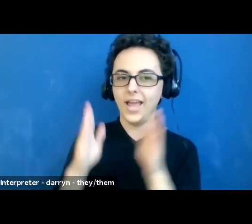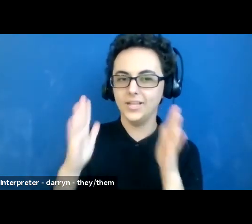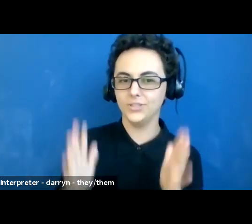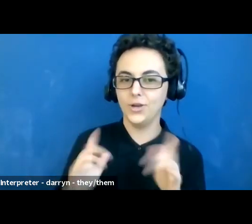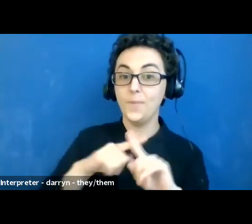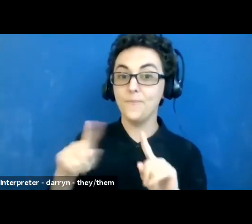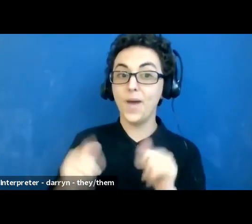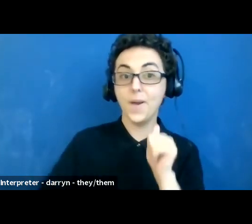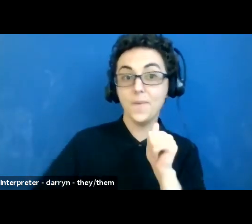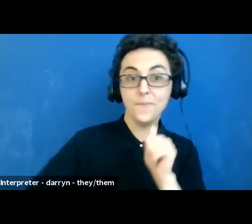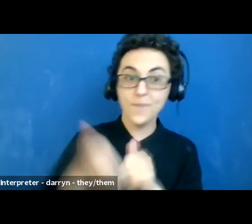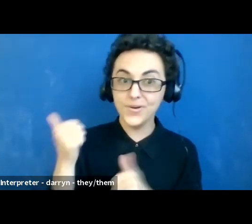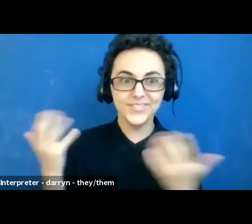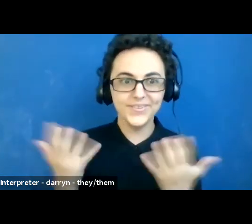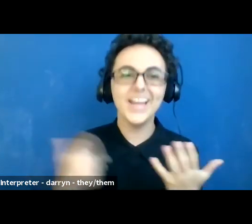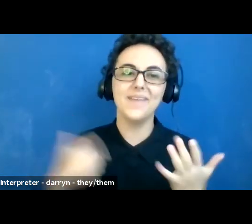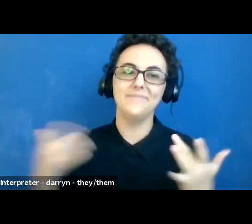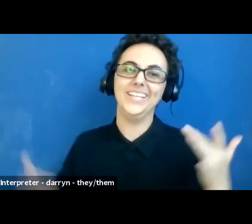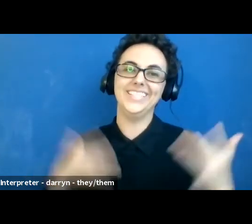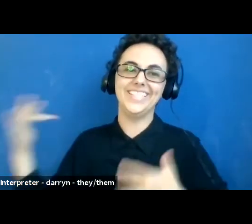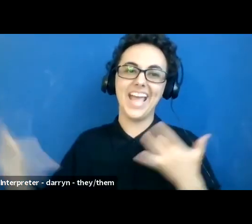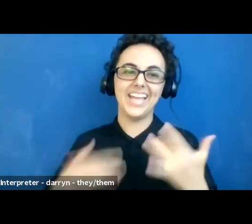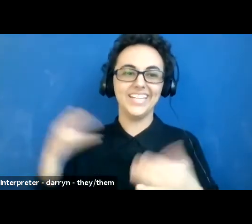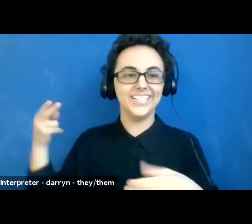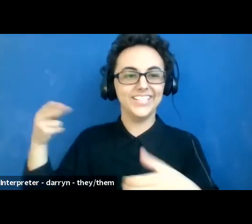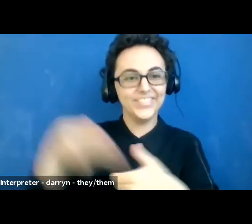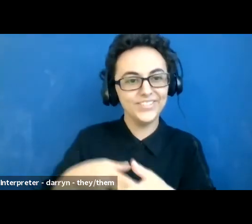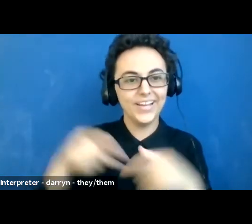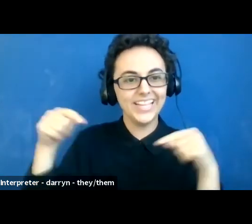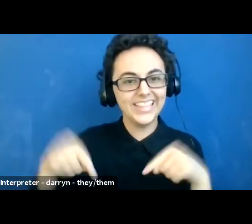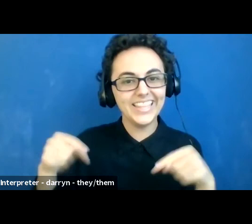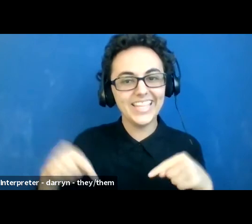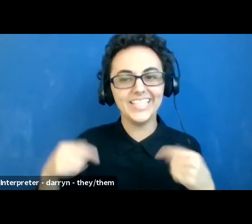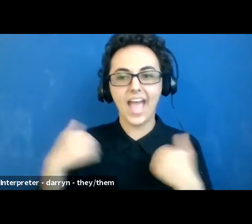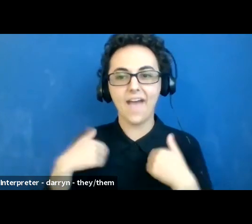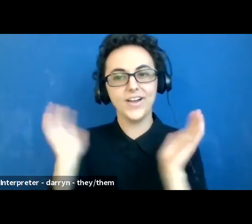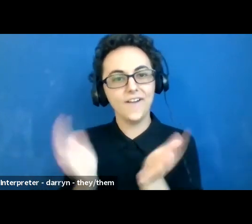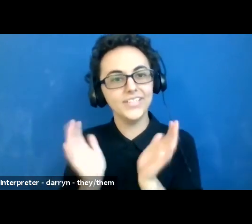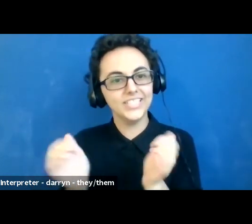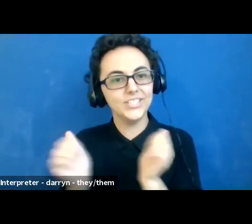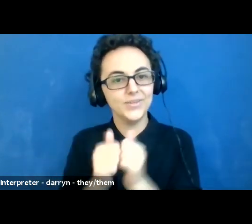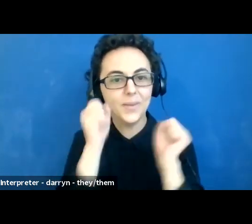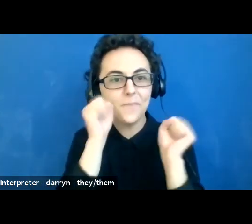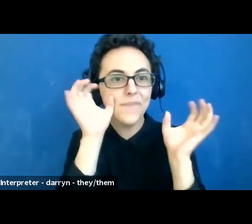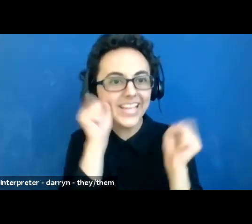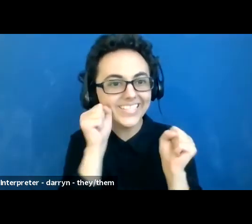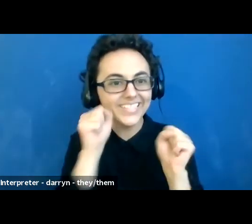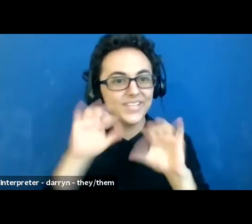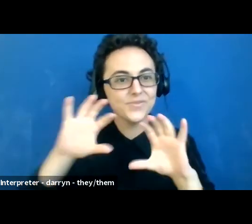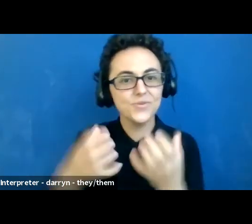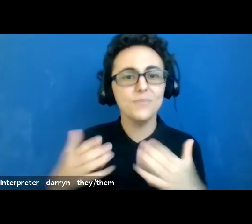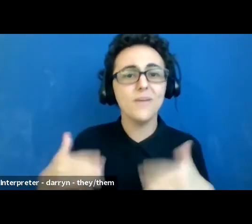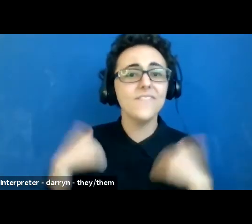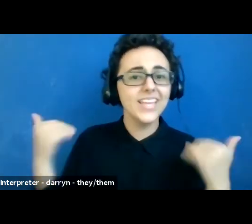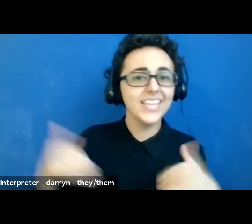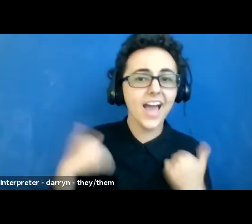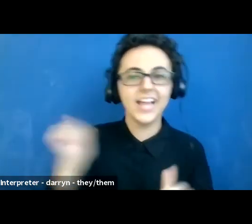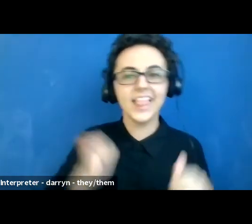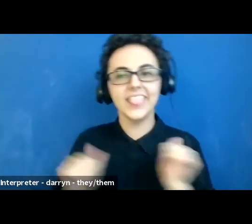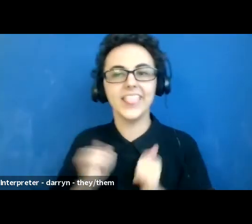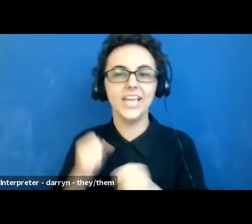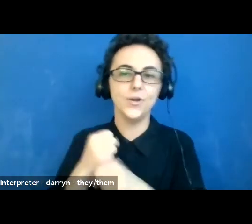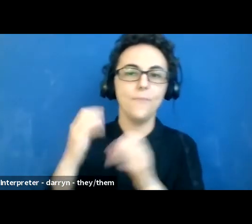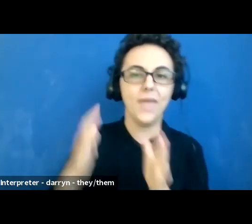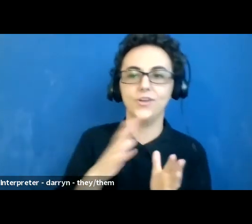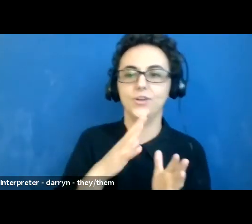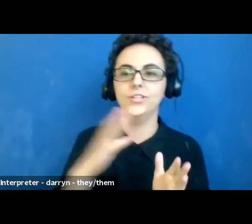excited to be here and about to have this conversation with this amazing group of young Native theater makers and artists. I'll let